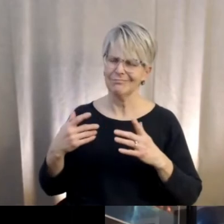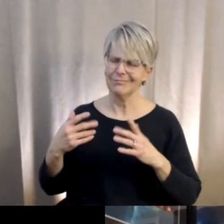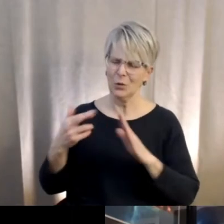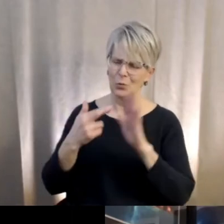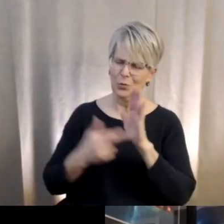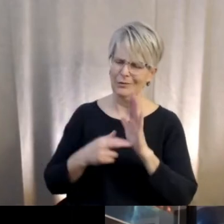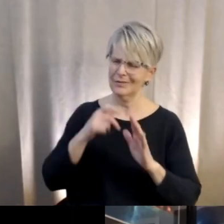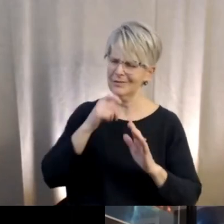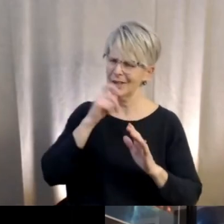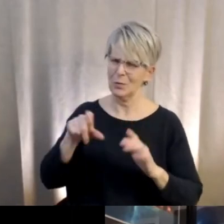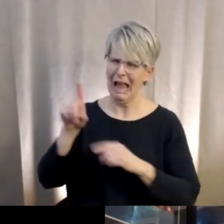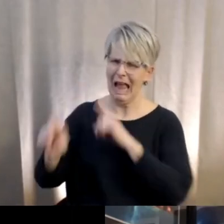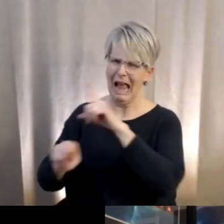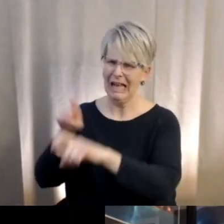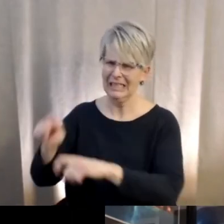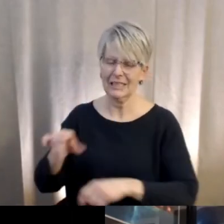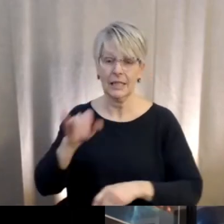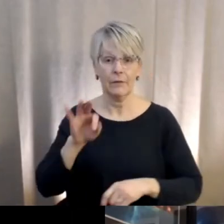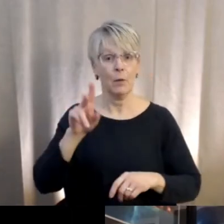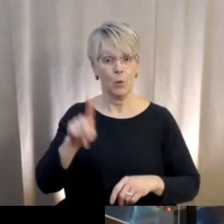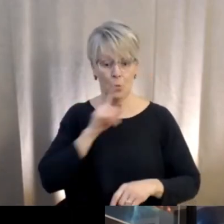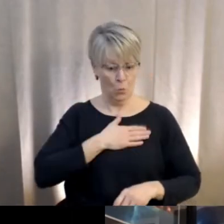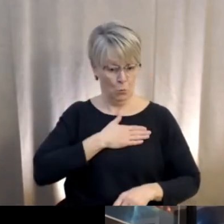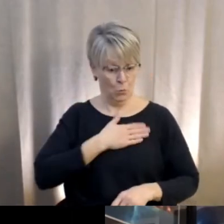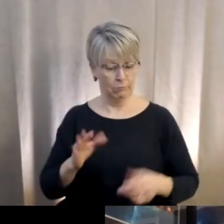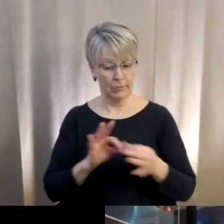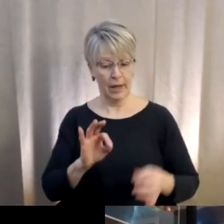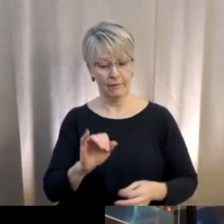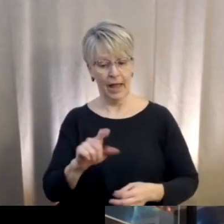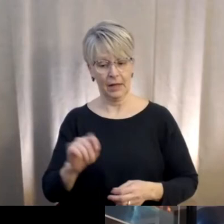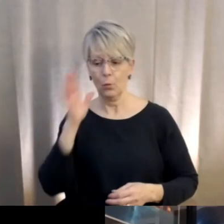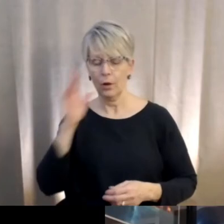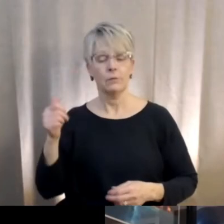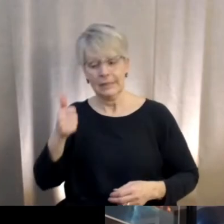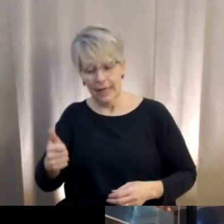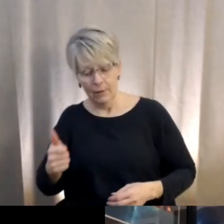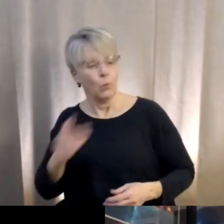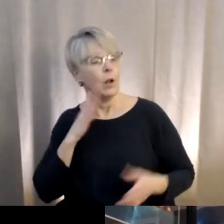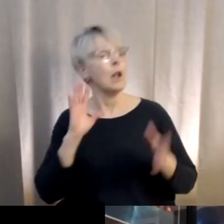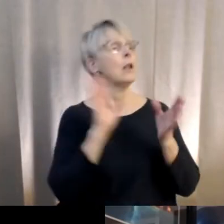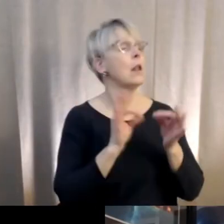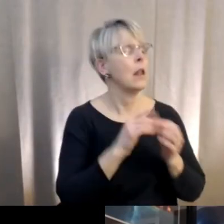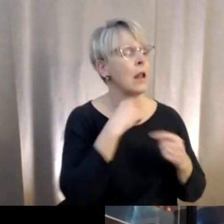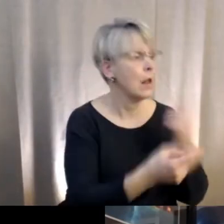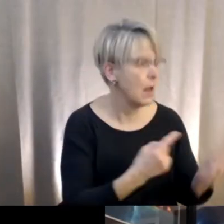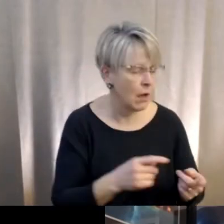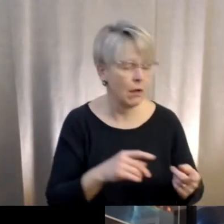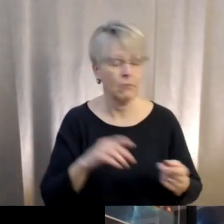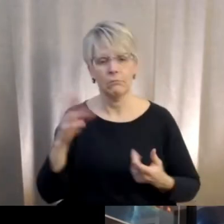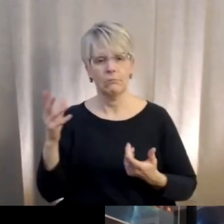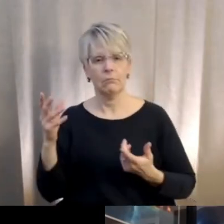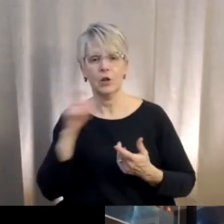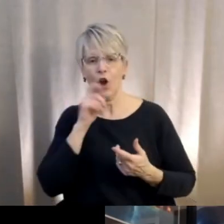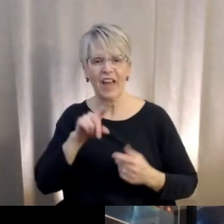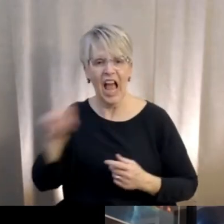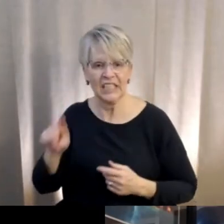who is willing to share facts like that will share them voluntarily without prompt. I had